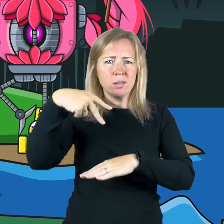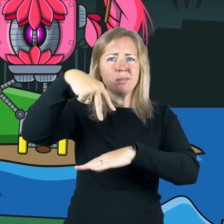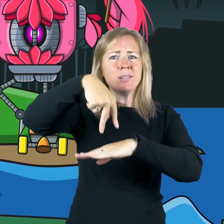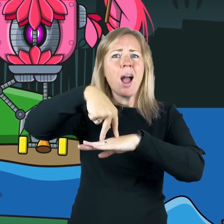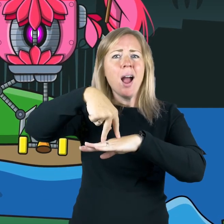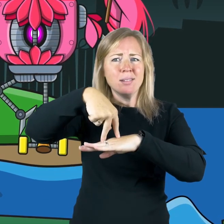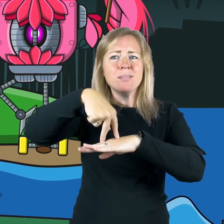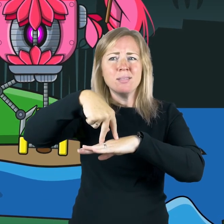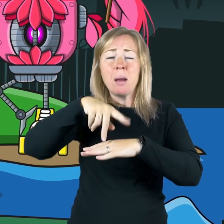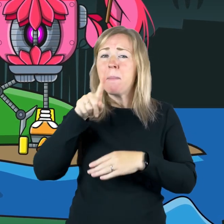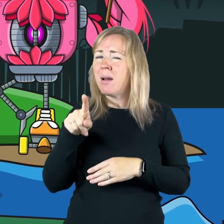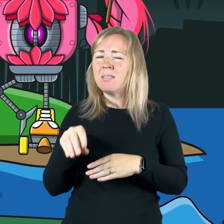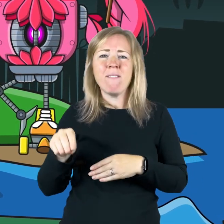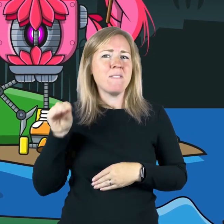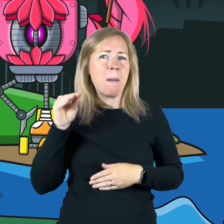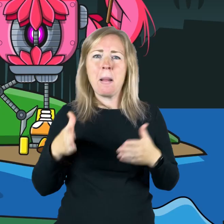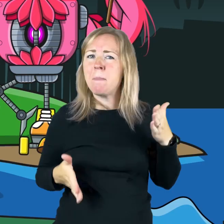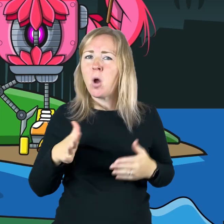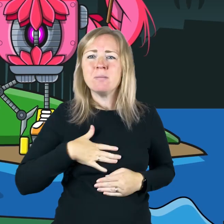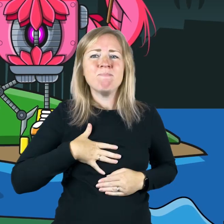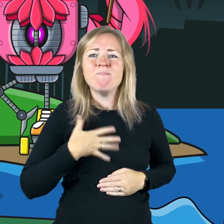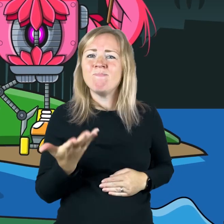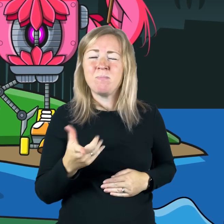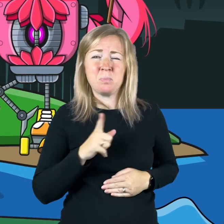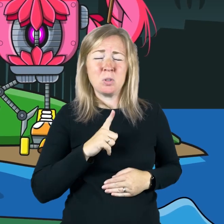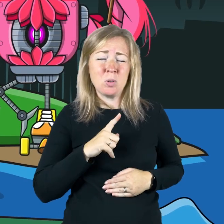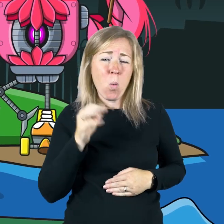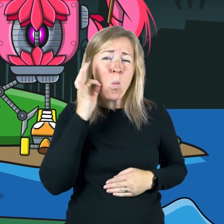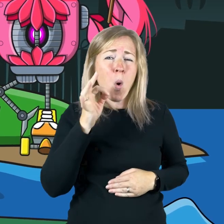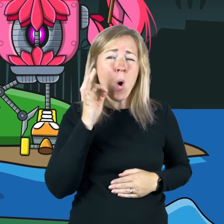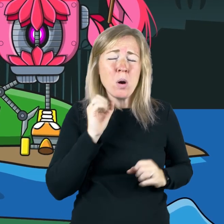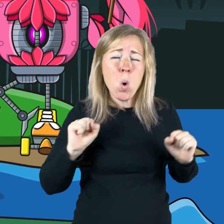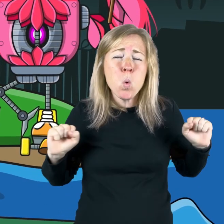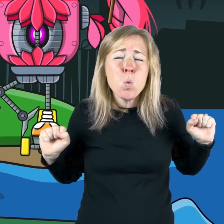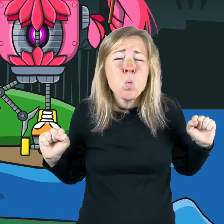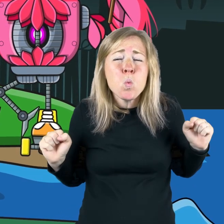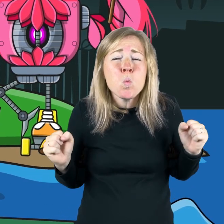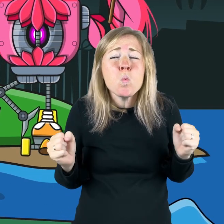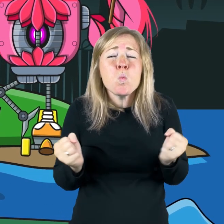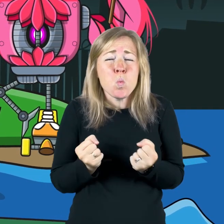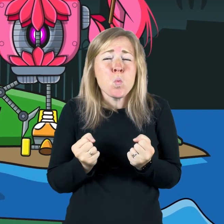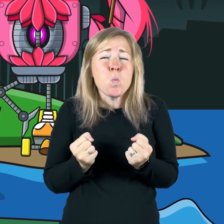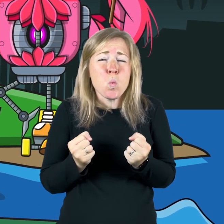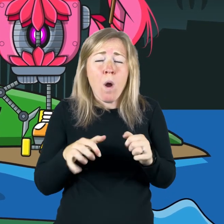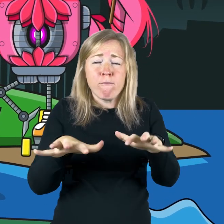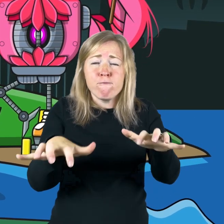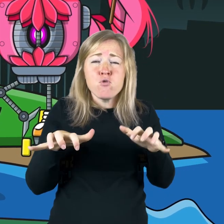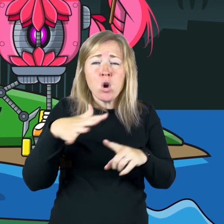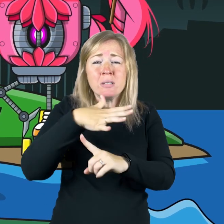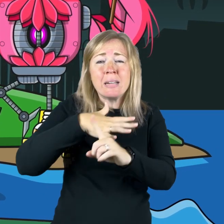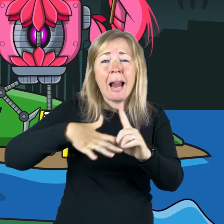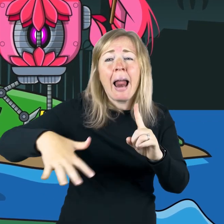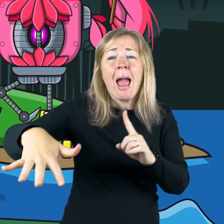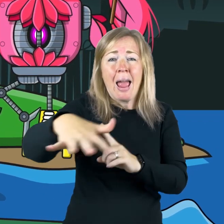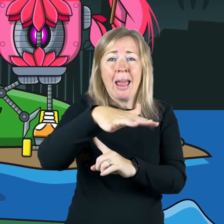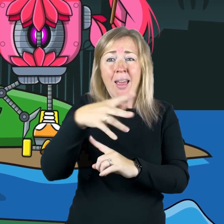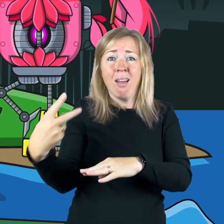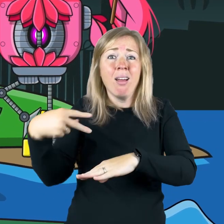not Flamingo Bot. The ice-cold water would freeze her legs until they became